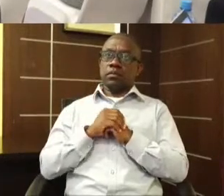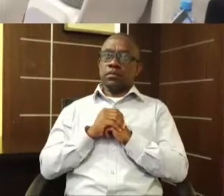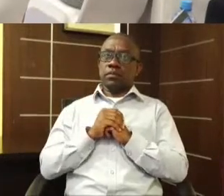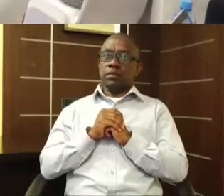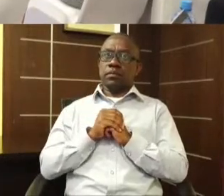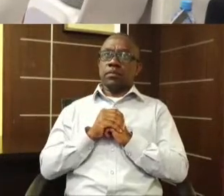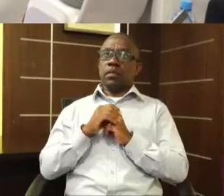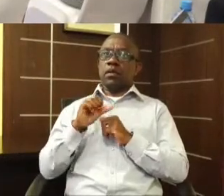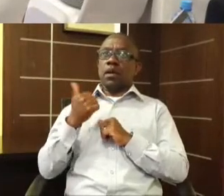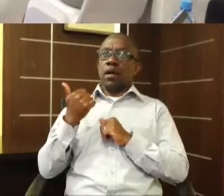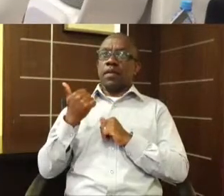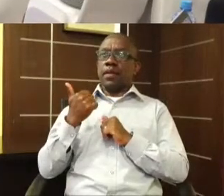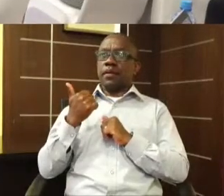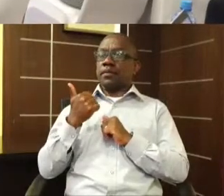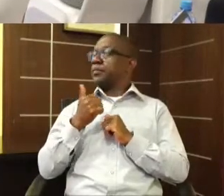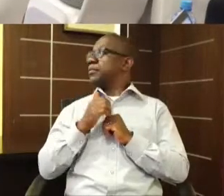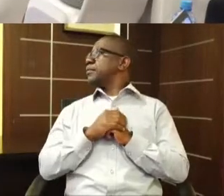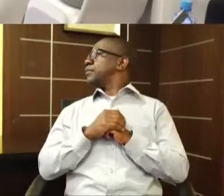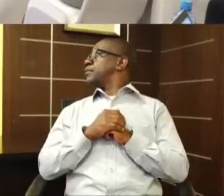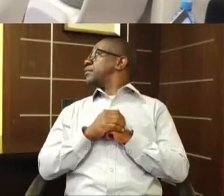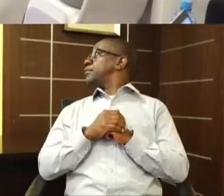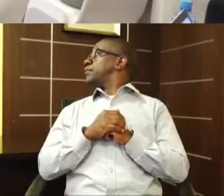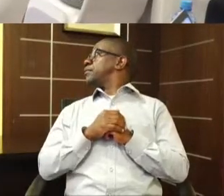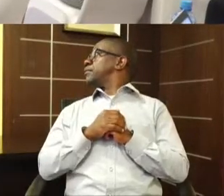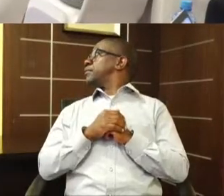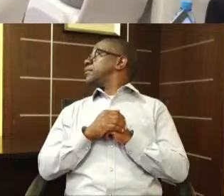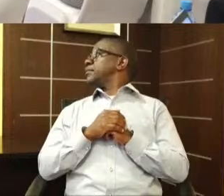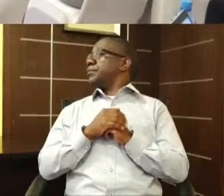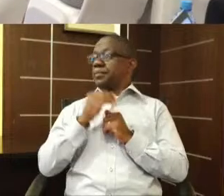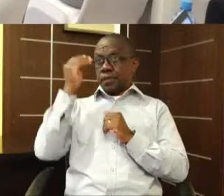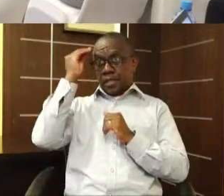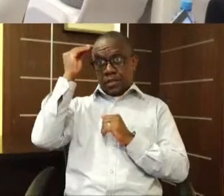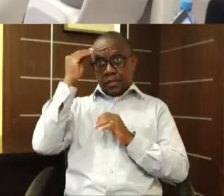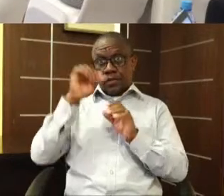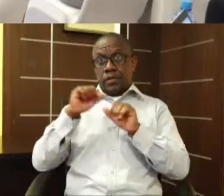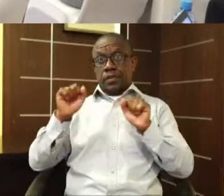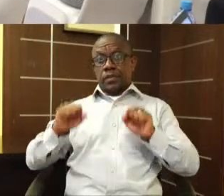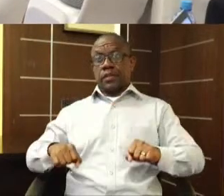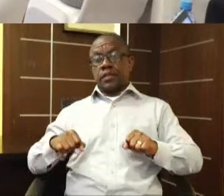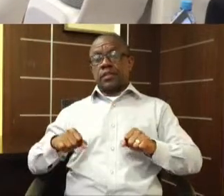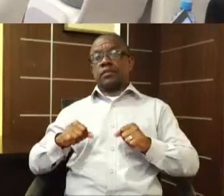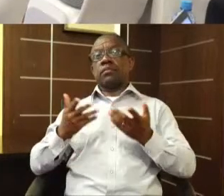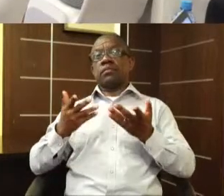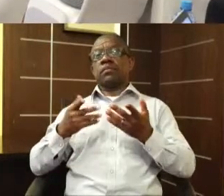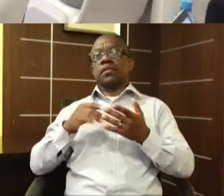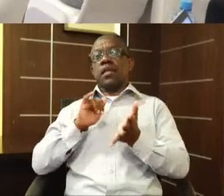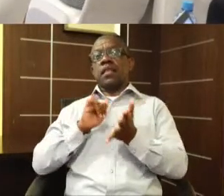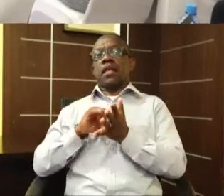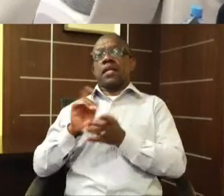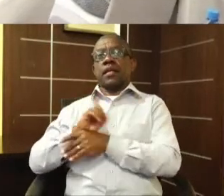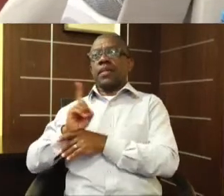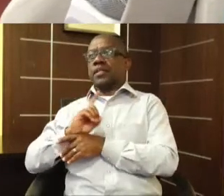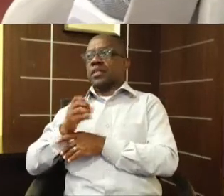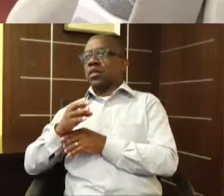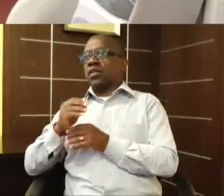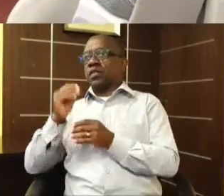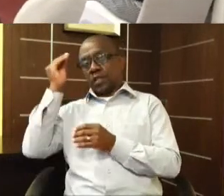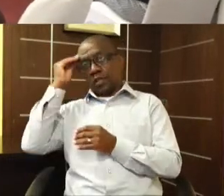Anyone else? That is our education system, and that is what the Ministry of Education is